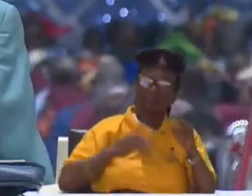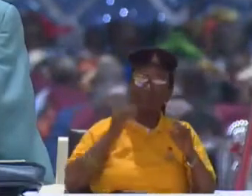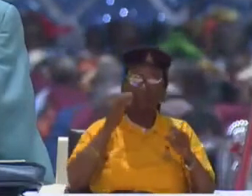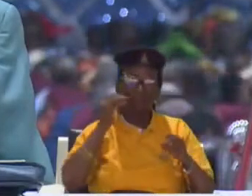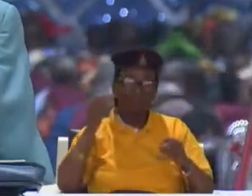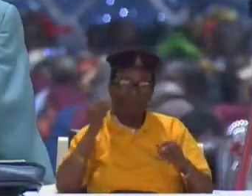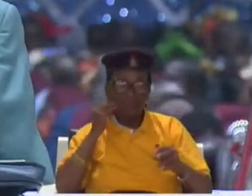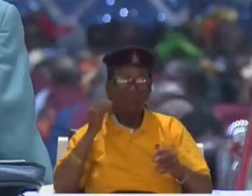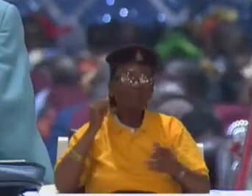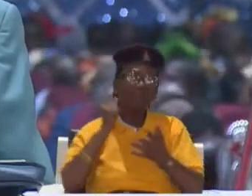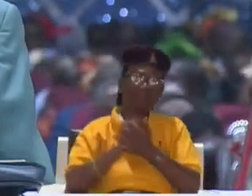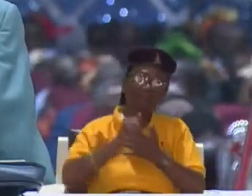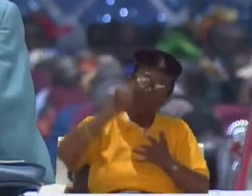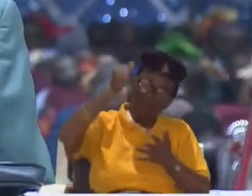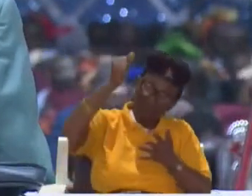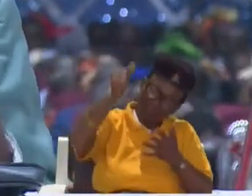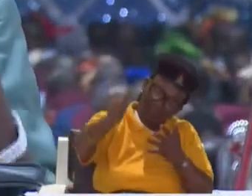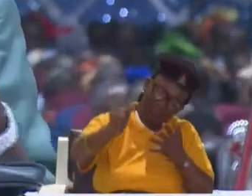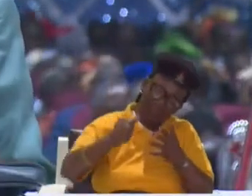When